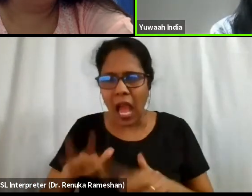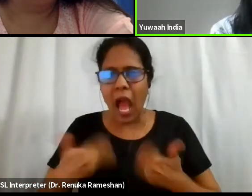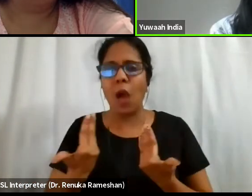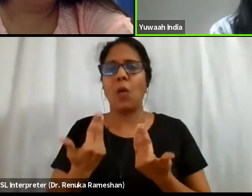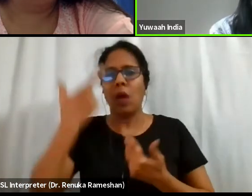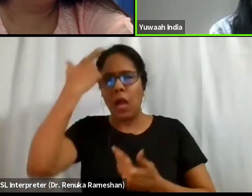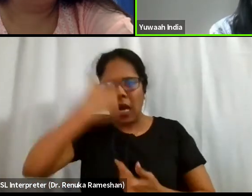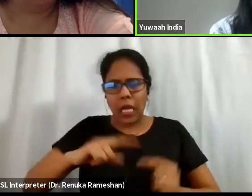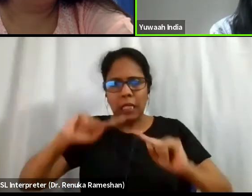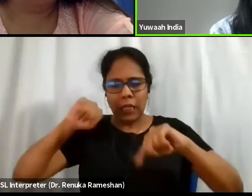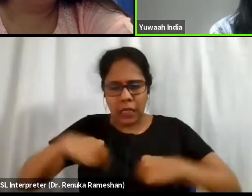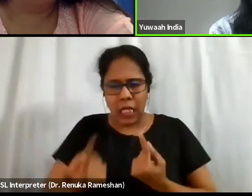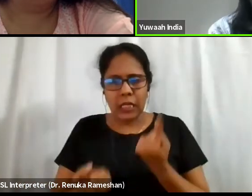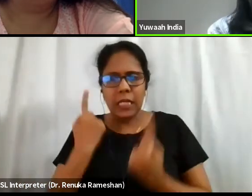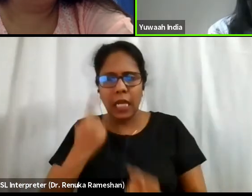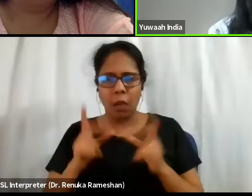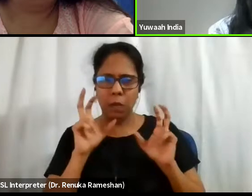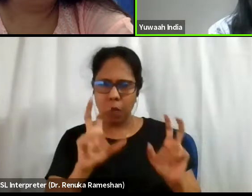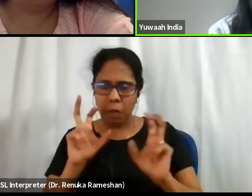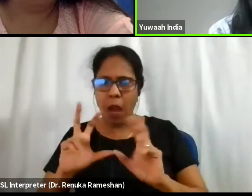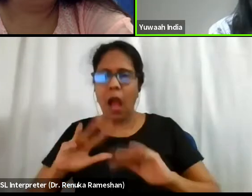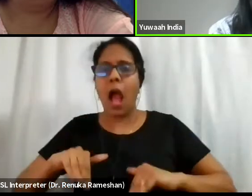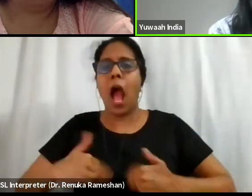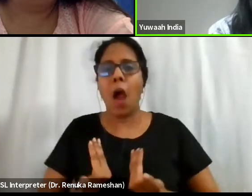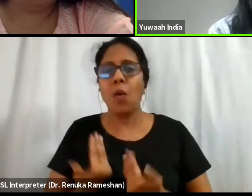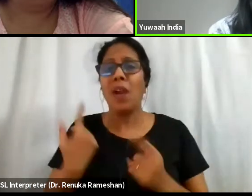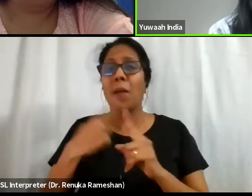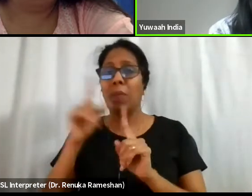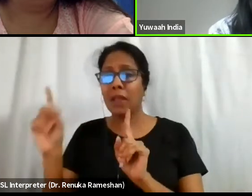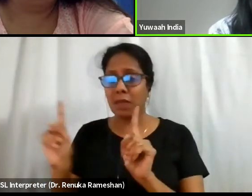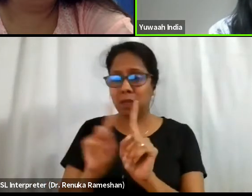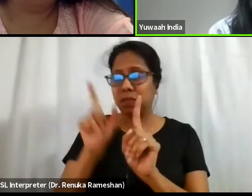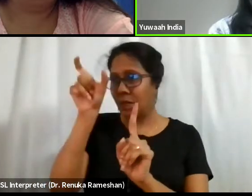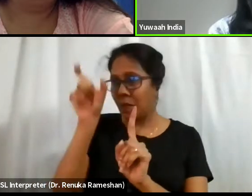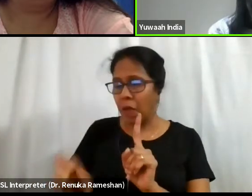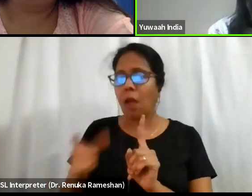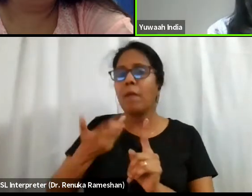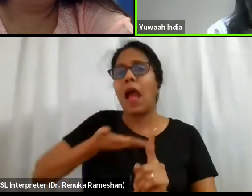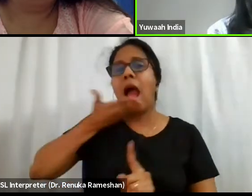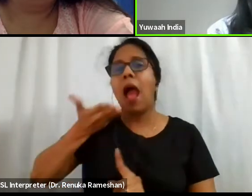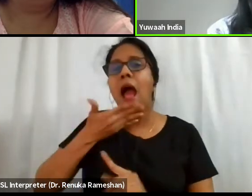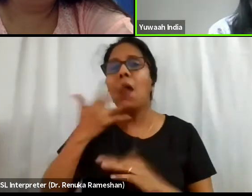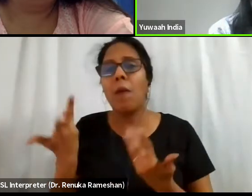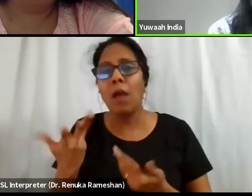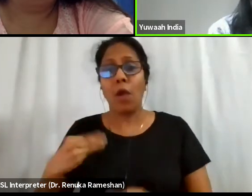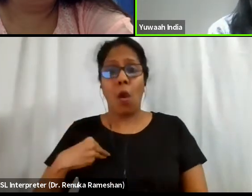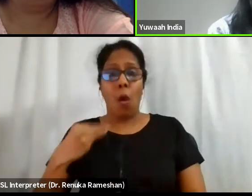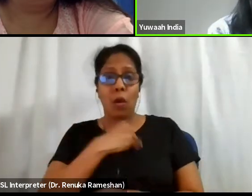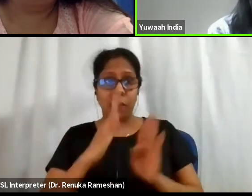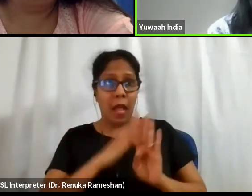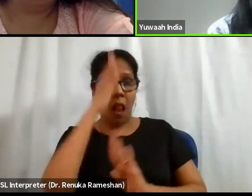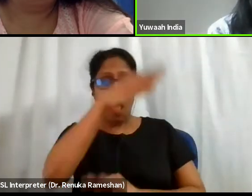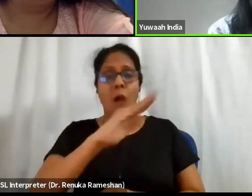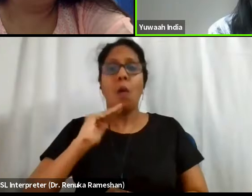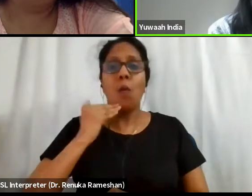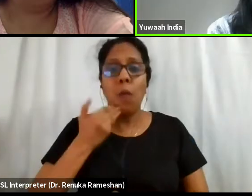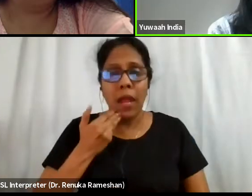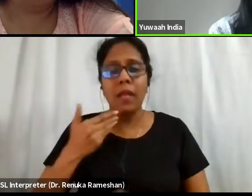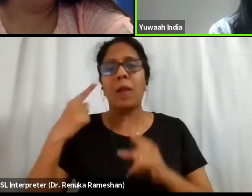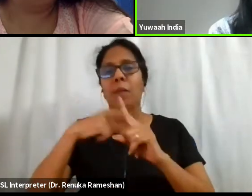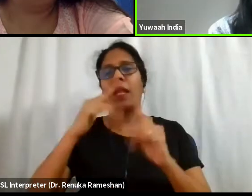BP and using the oximeter, when to seek medical attention, when to discontinue home isolation as